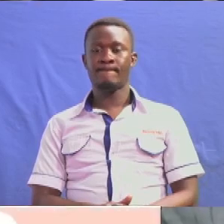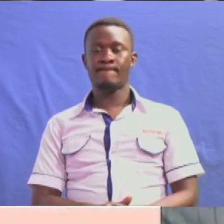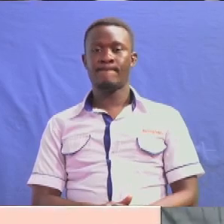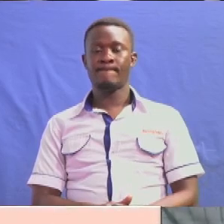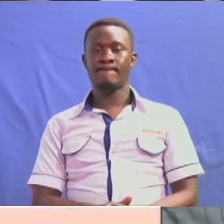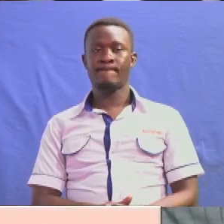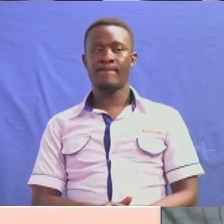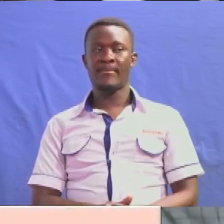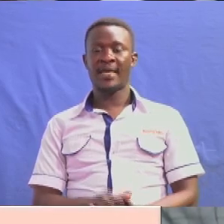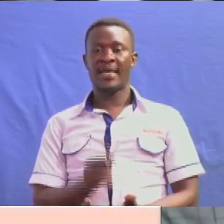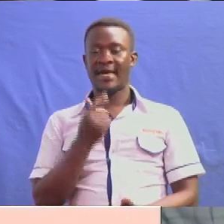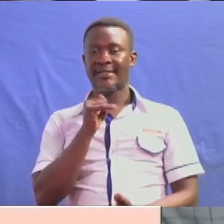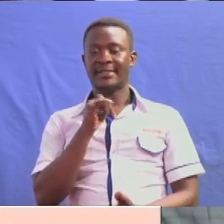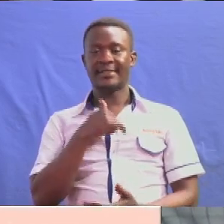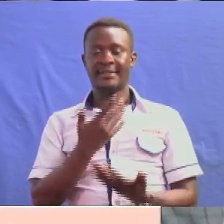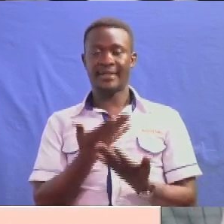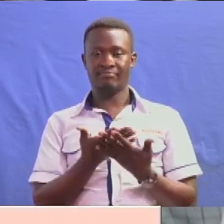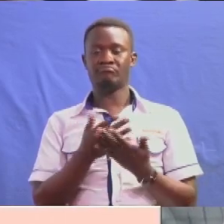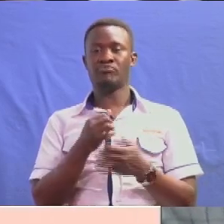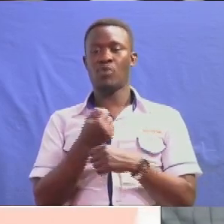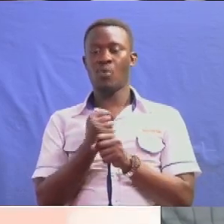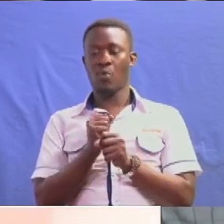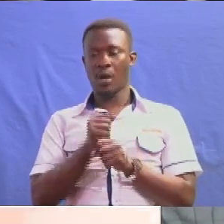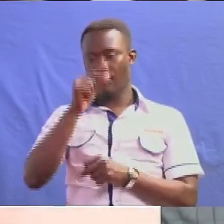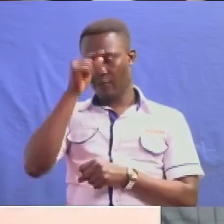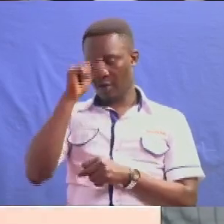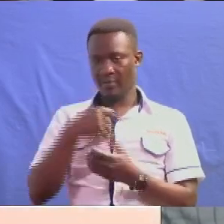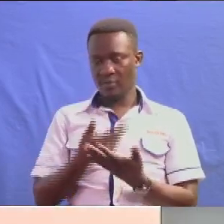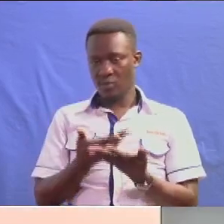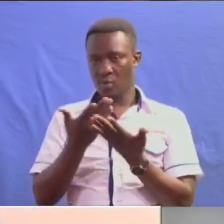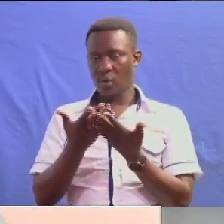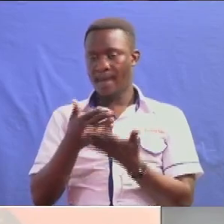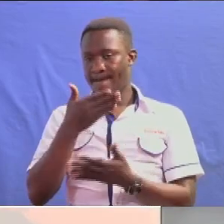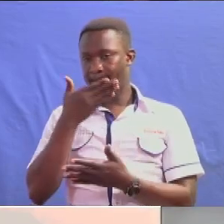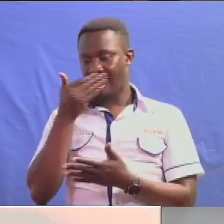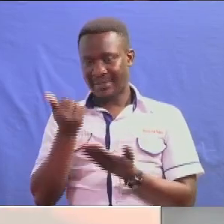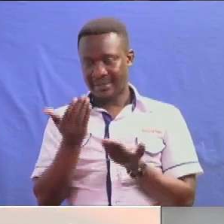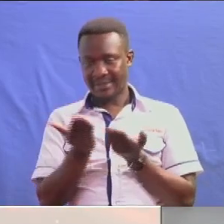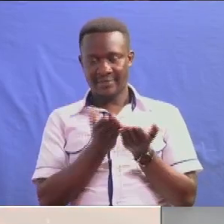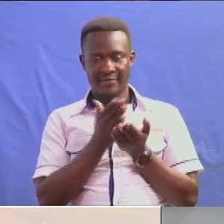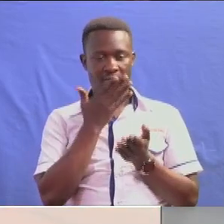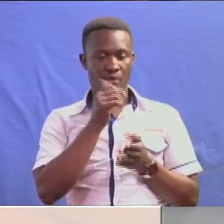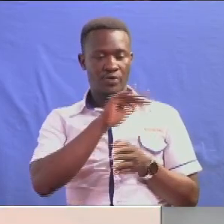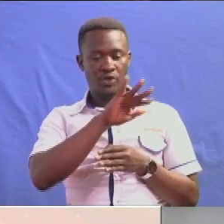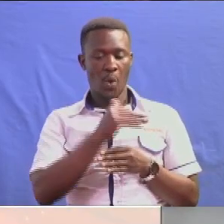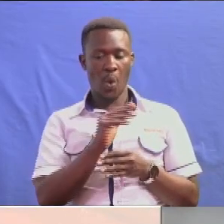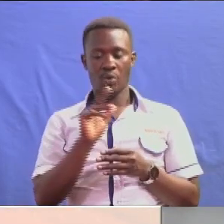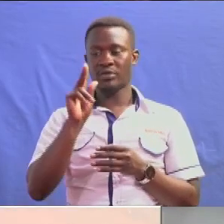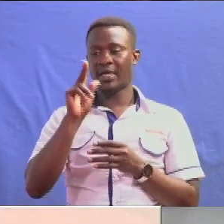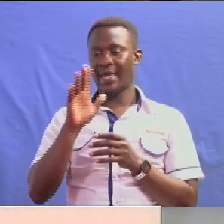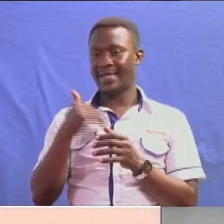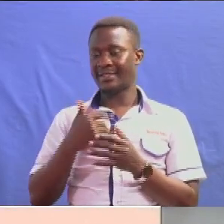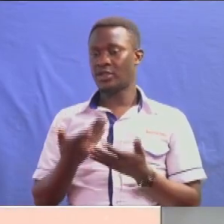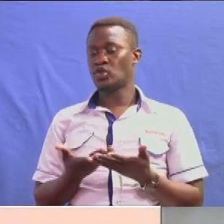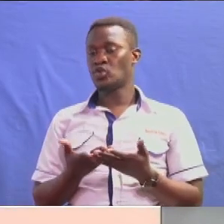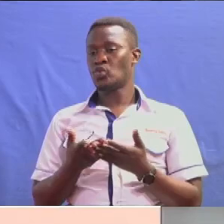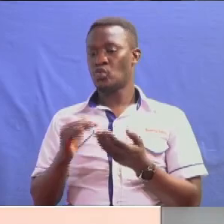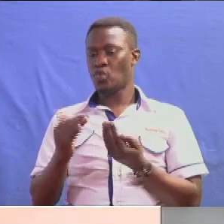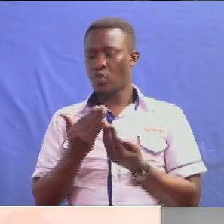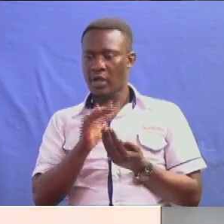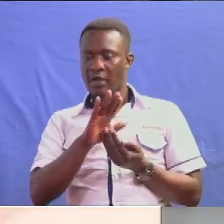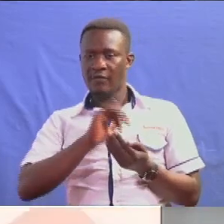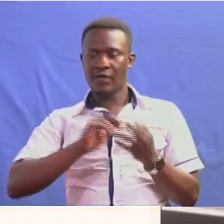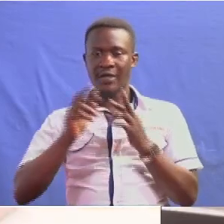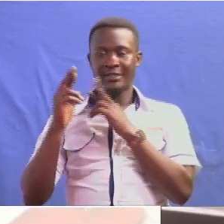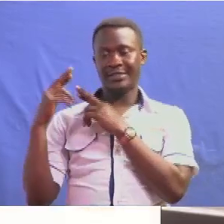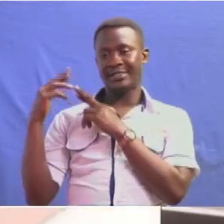center. Alisisitiza dhamira ya serikali ya kuboresha utoaji wa huduma, huku akiwataka wananchi kutekeleza wajibu wao kwa